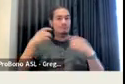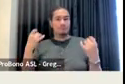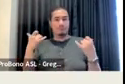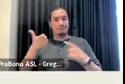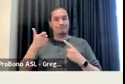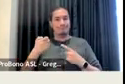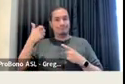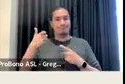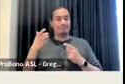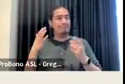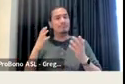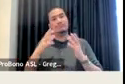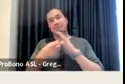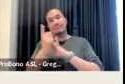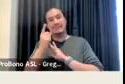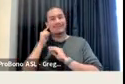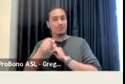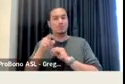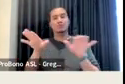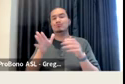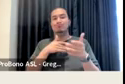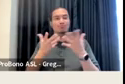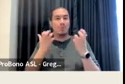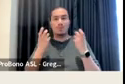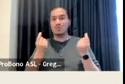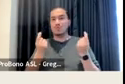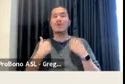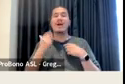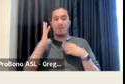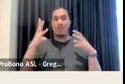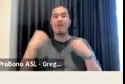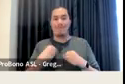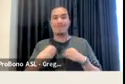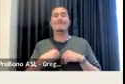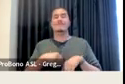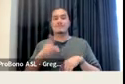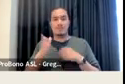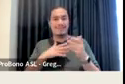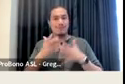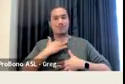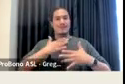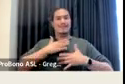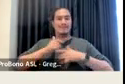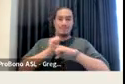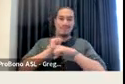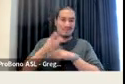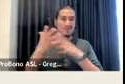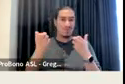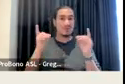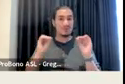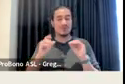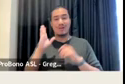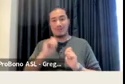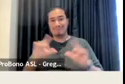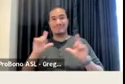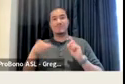Please take this minute to do whatever. You can turn your camera off. I will probably turn my camera off and turn it back on. Do whatever breathing exercises you like to do, and I'll pop back on when